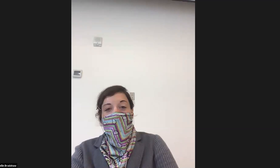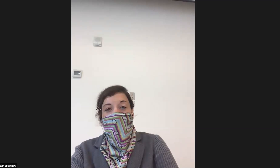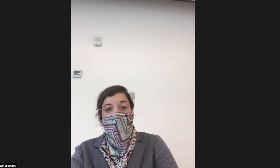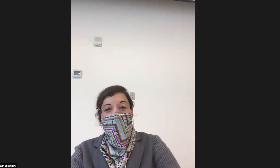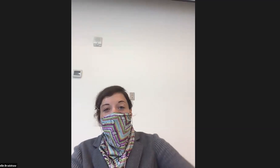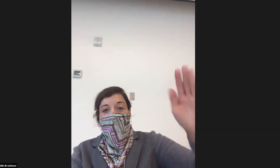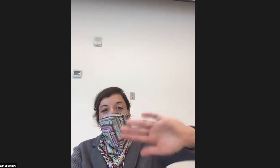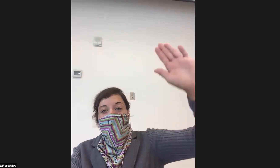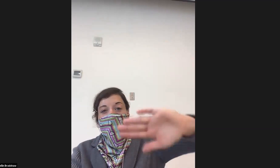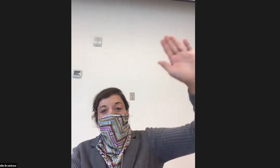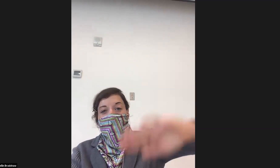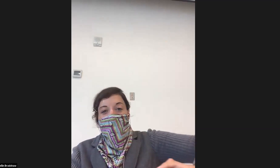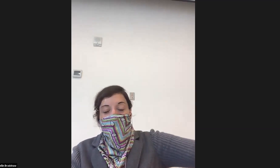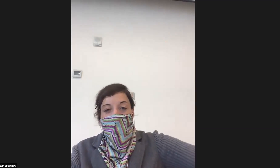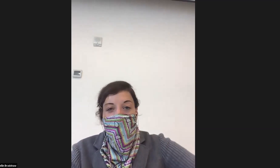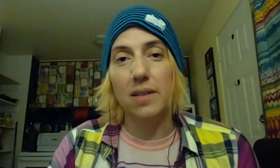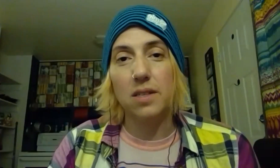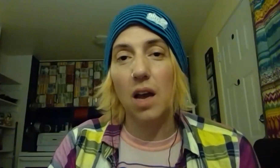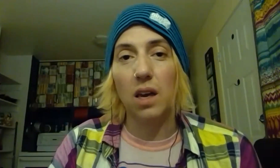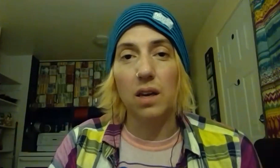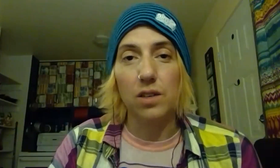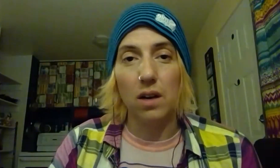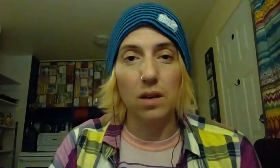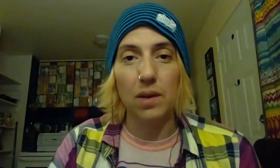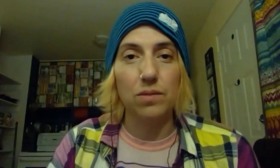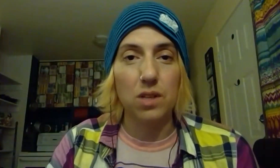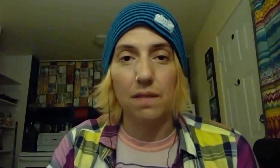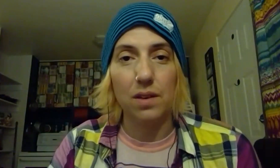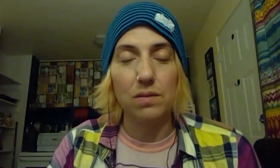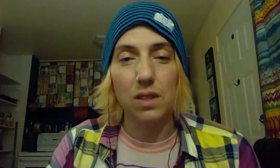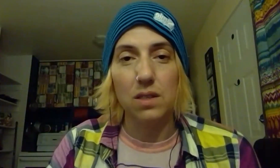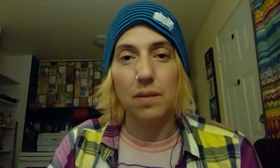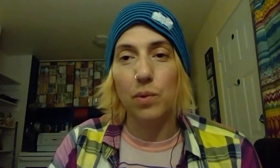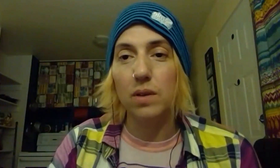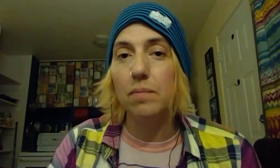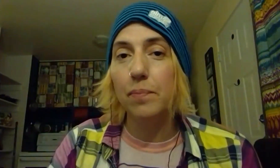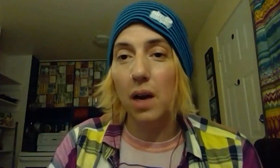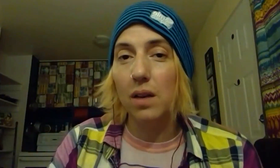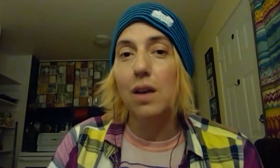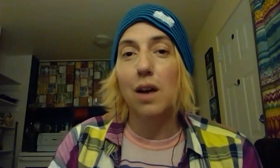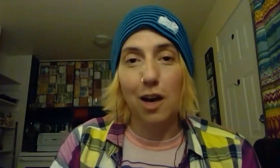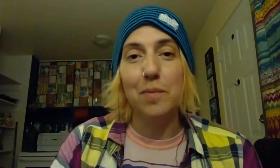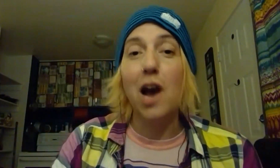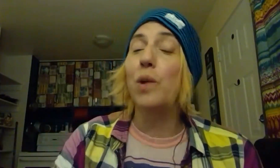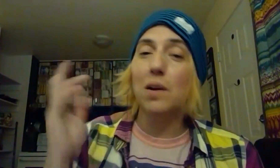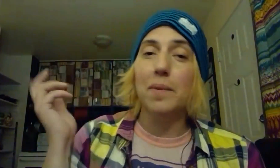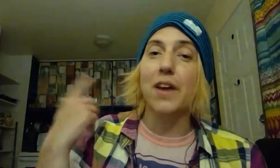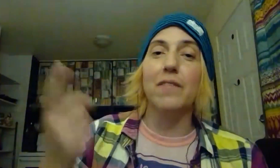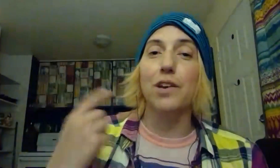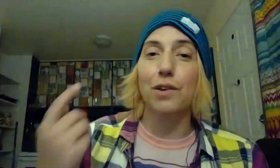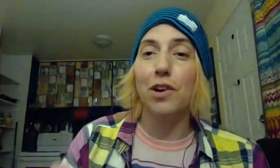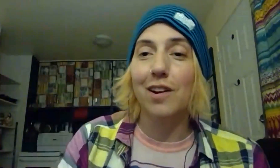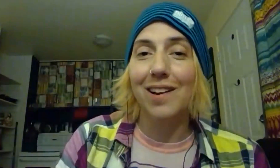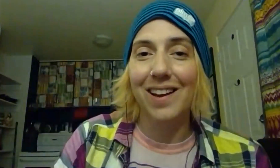So really what I should be doing right now is wearing yoga pants and hiking and talking about stuff that really isn't important. But yeah, we are based